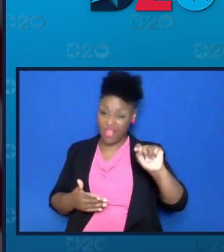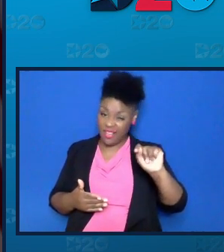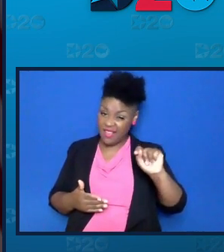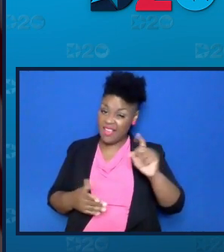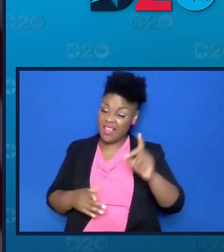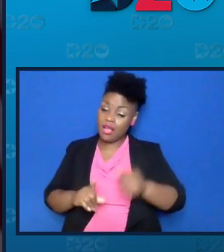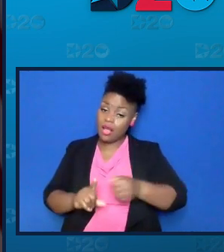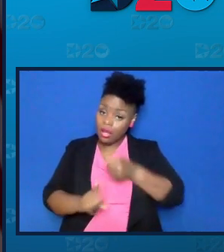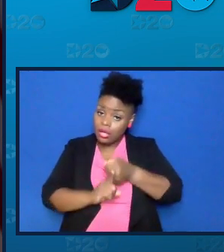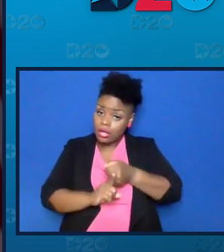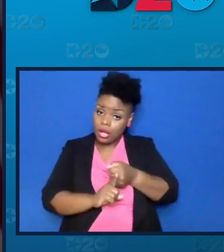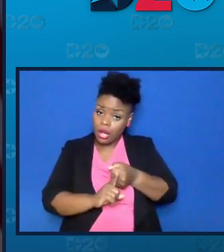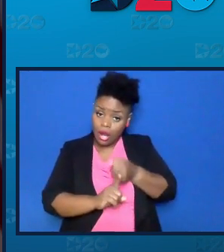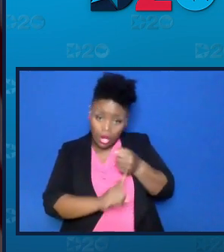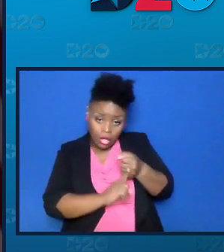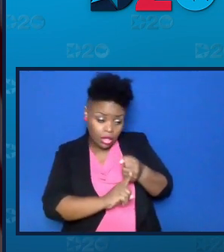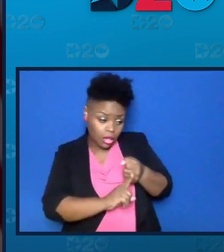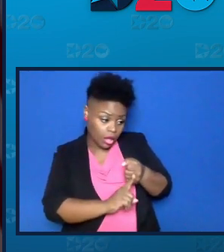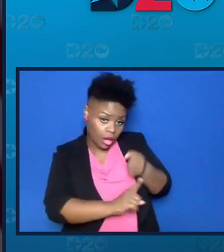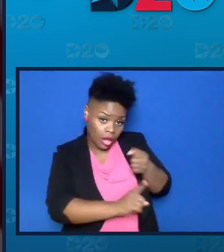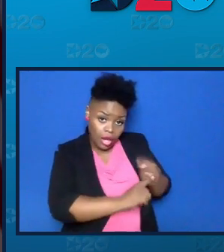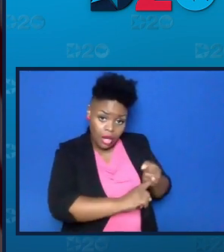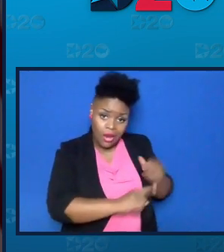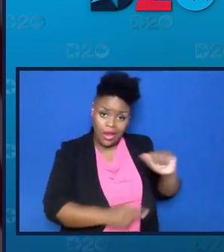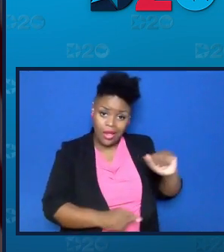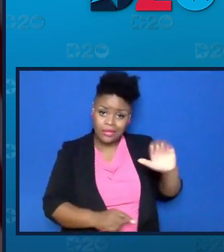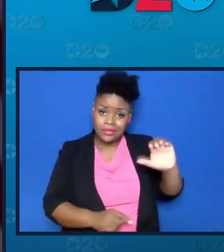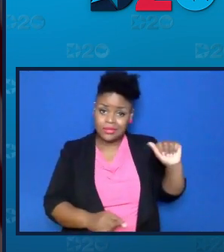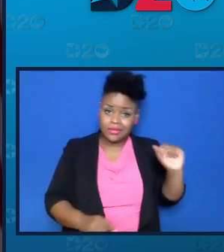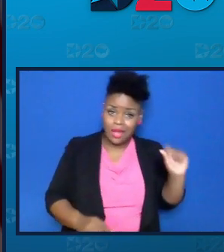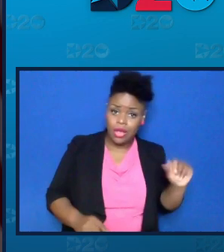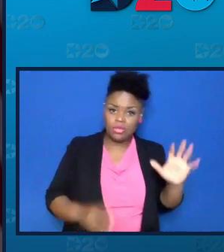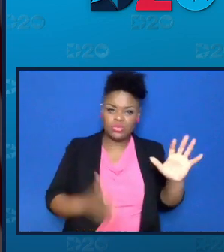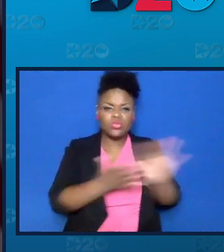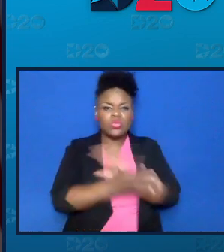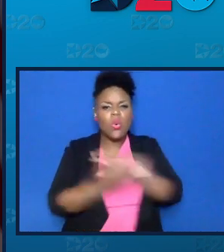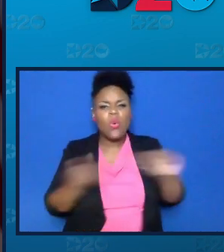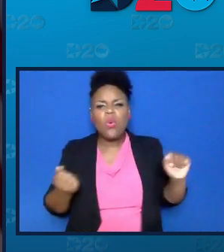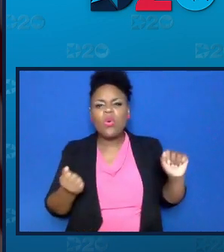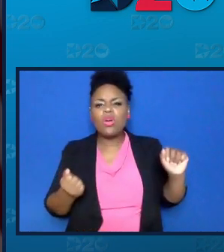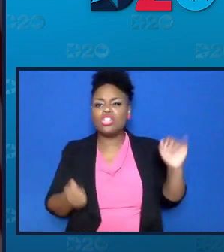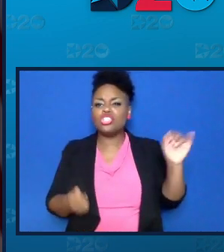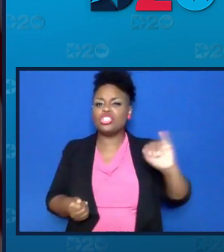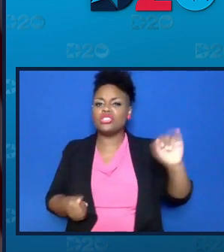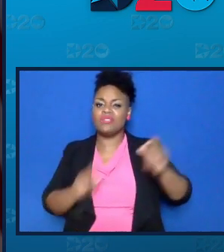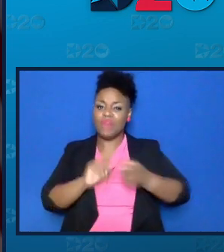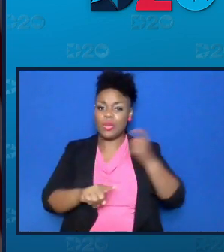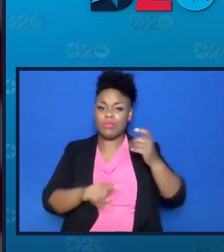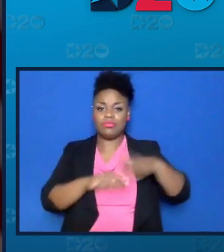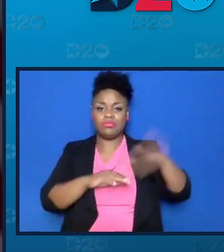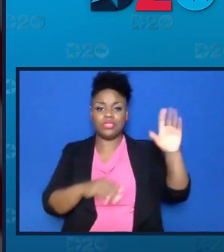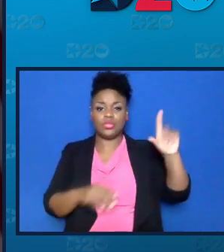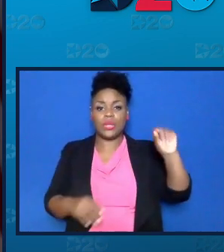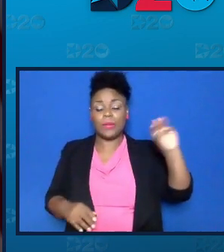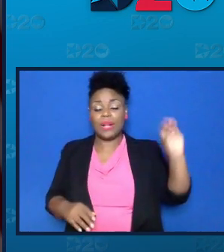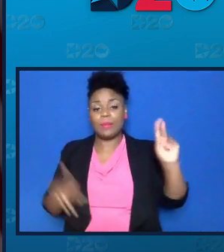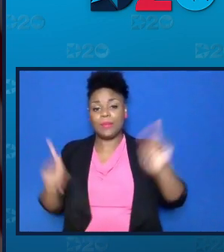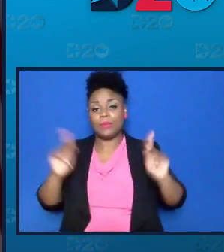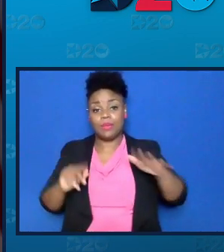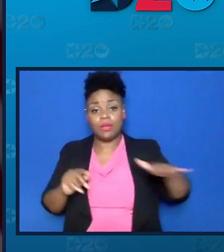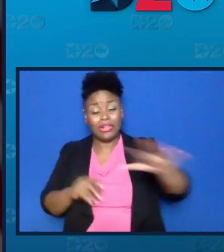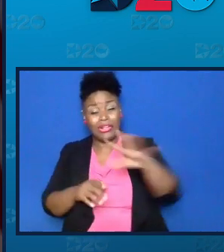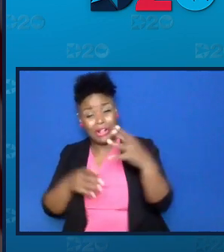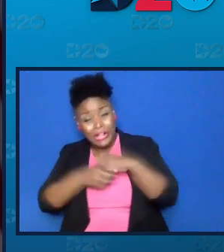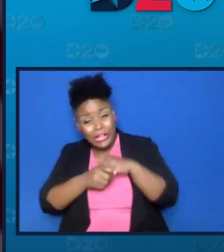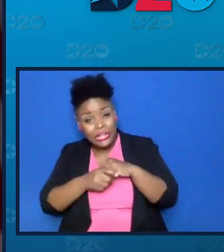destroyed, taking insurance away from more than 20 million people, including more than 15 million people on